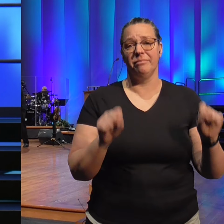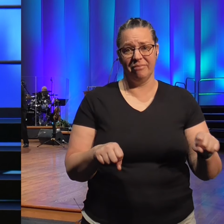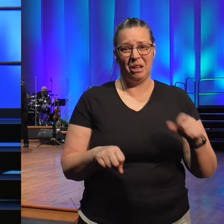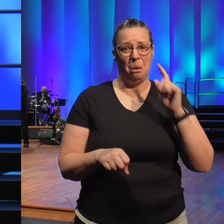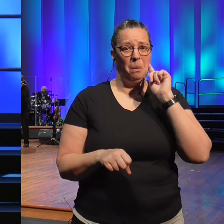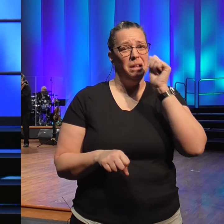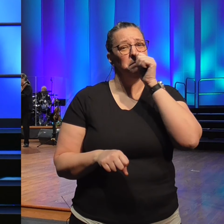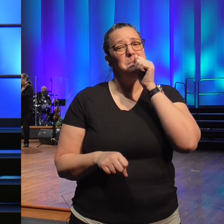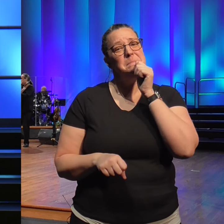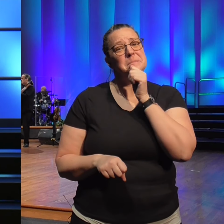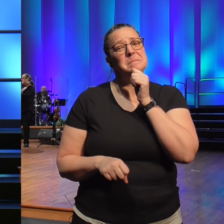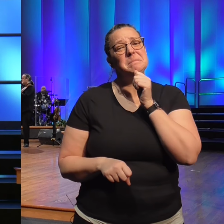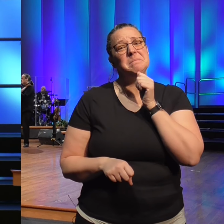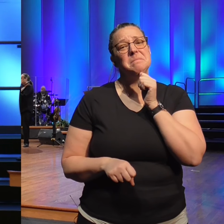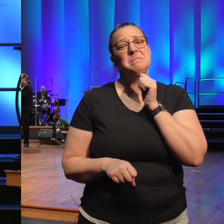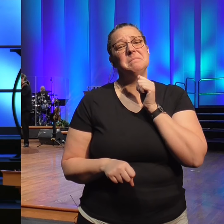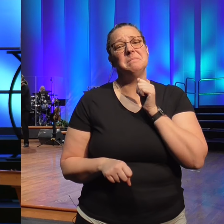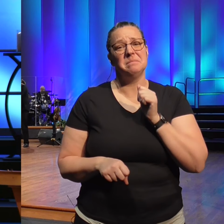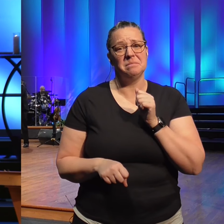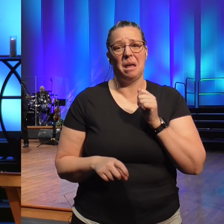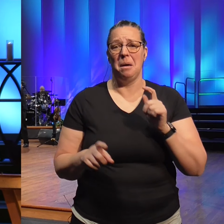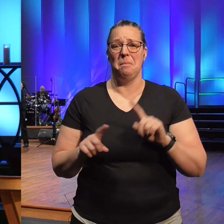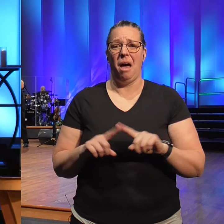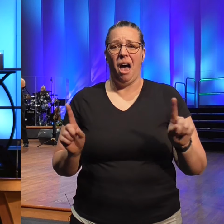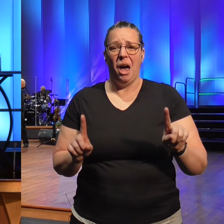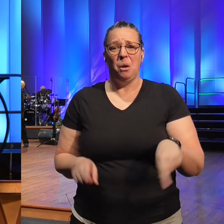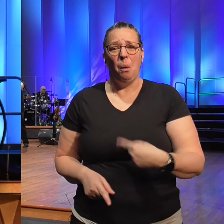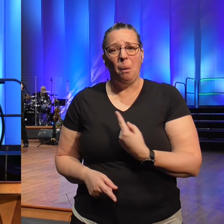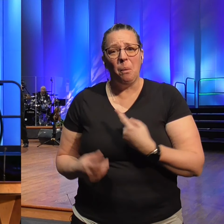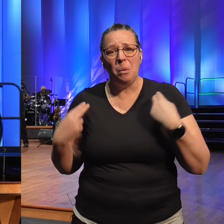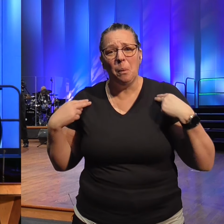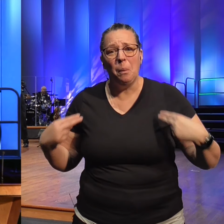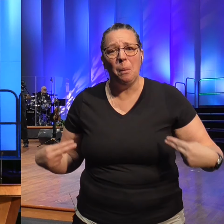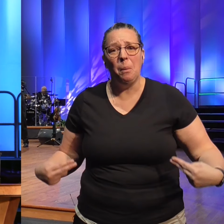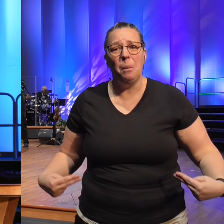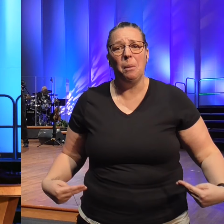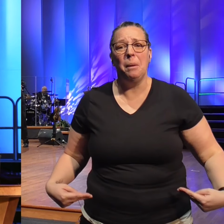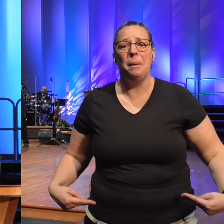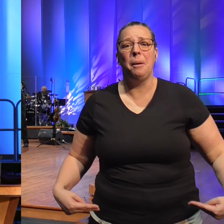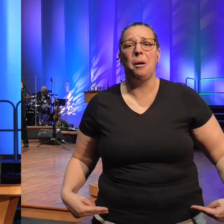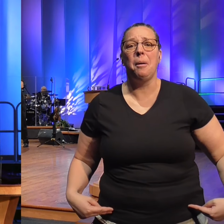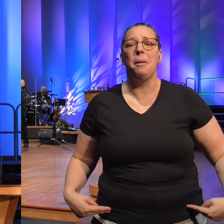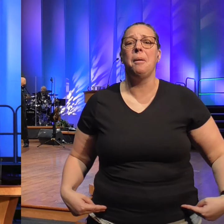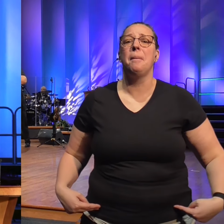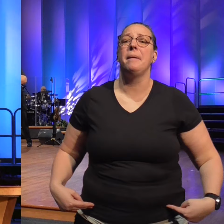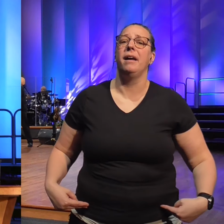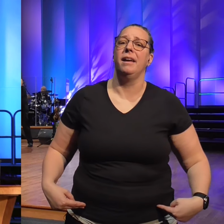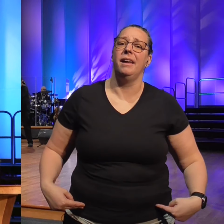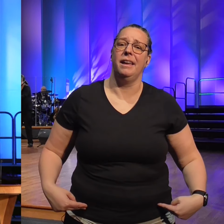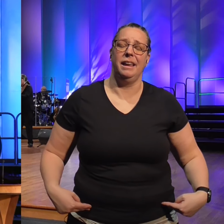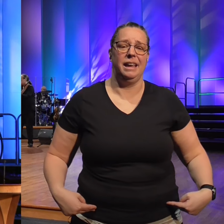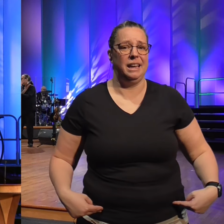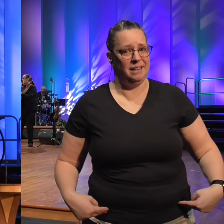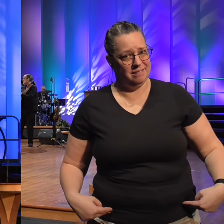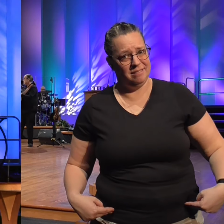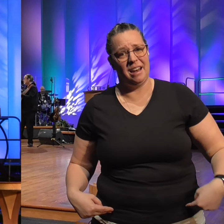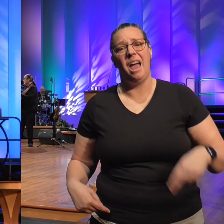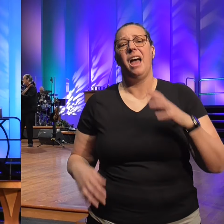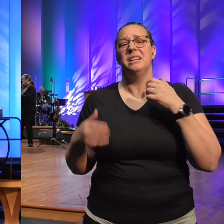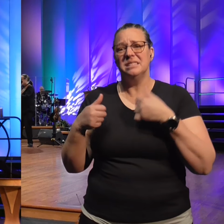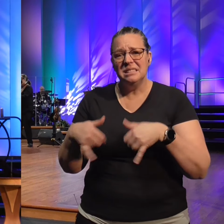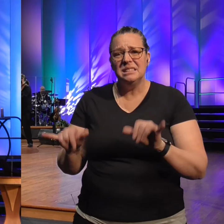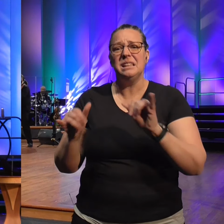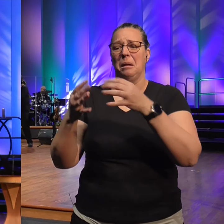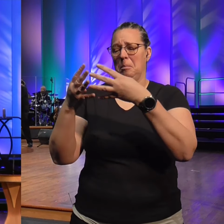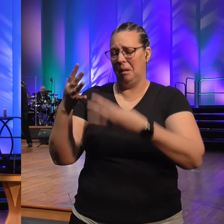get through it, but I'm only human. And I bleed